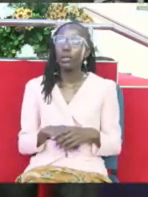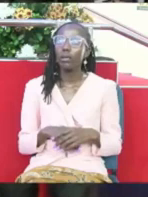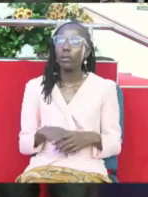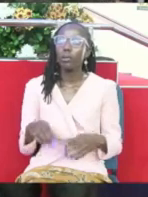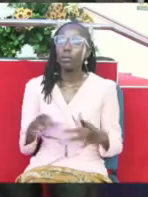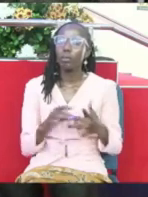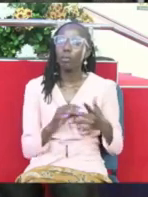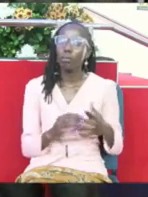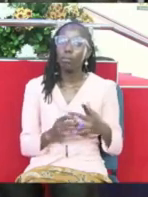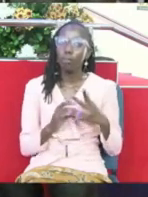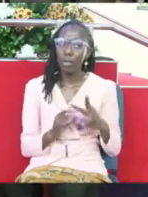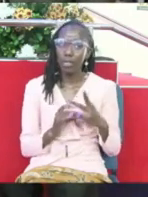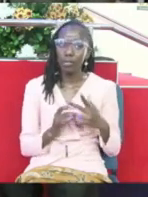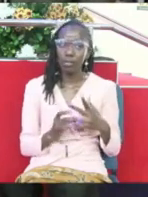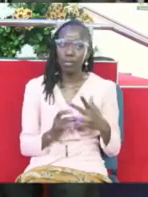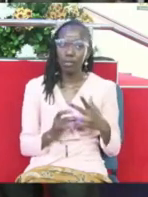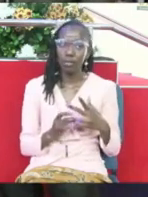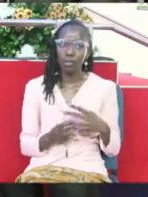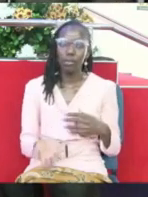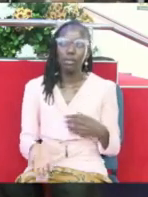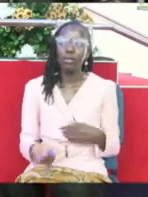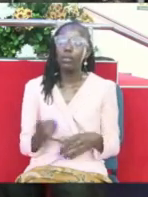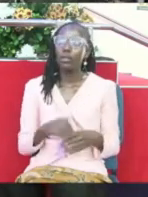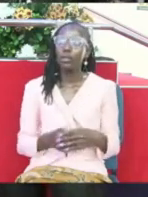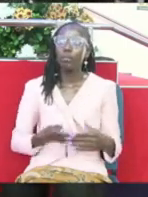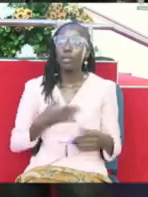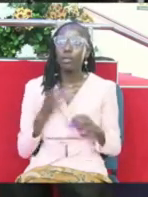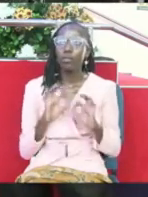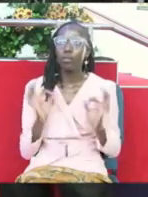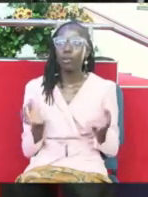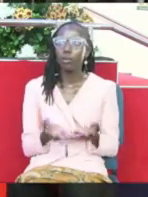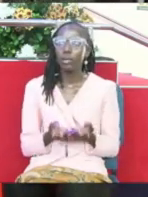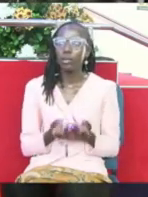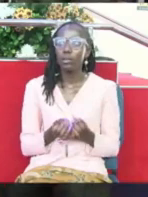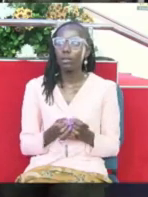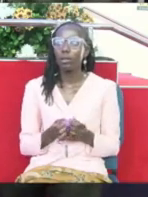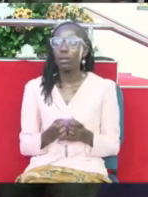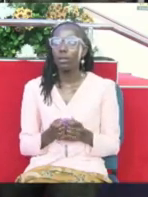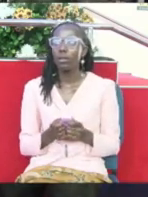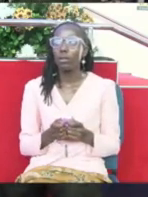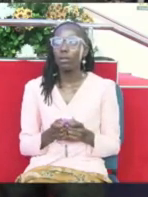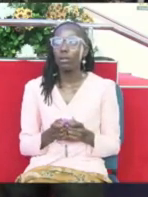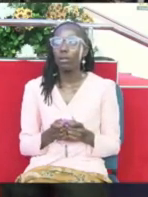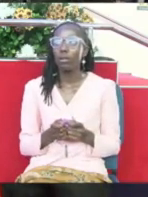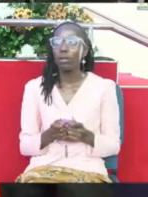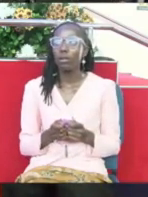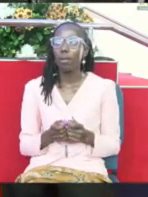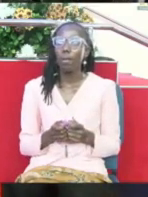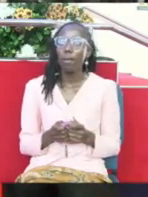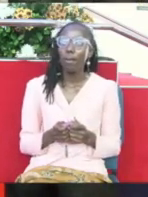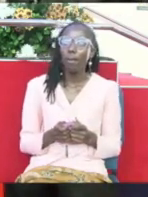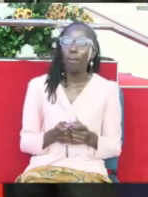Lazima ishie hapa. That in our families there has to be delay. Kwamba katika familia yetu lazima kuwe na kuchelewa. It has to end here. Lazima jambo